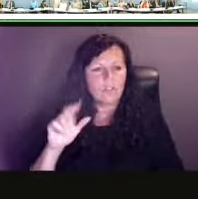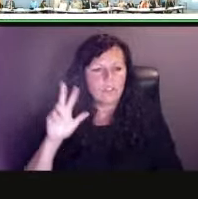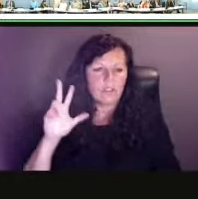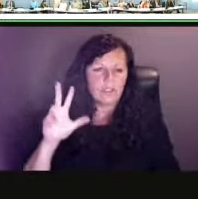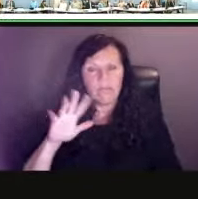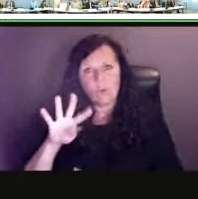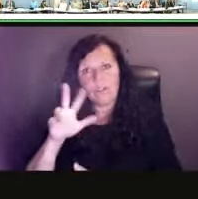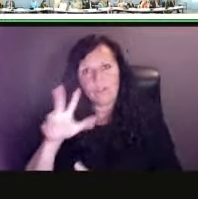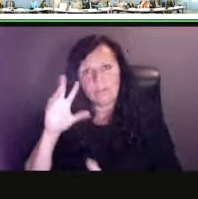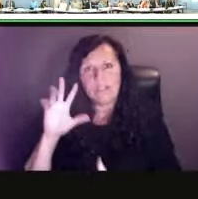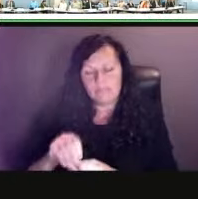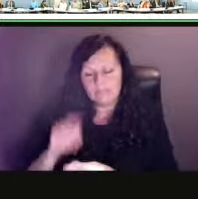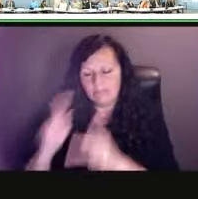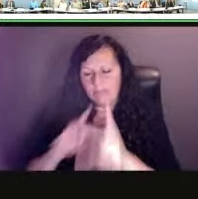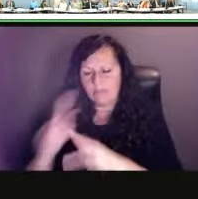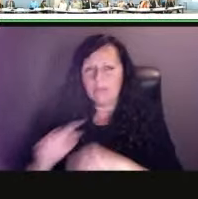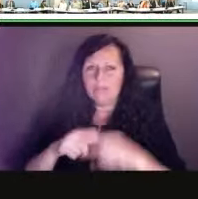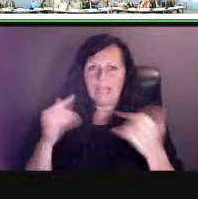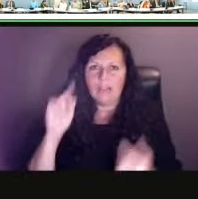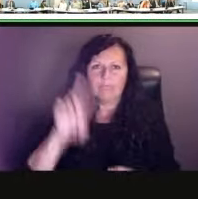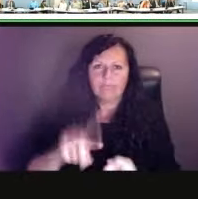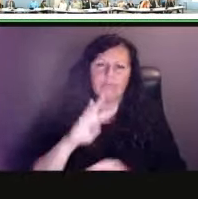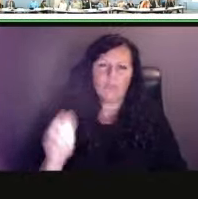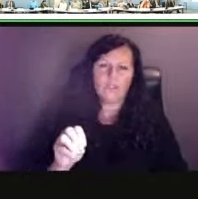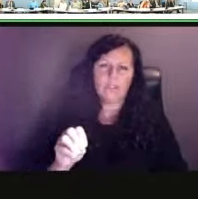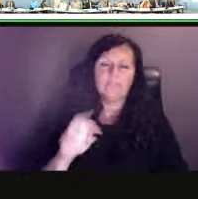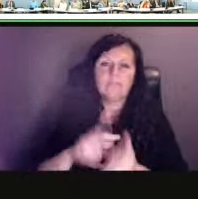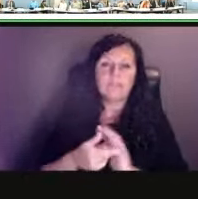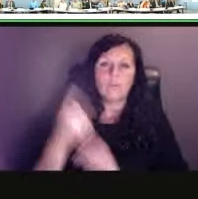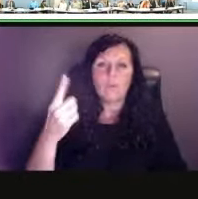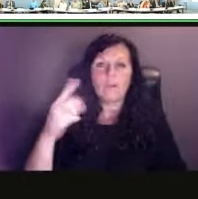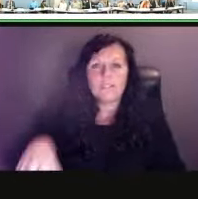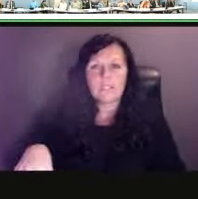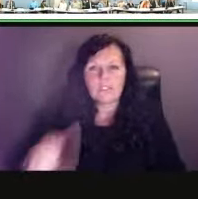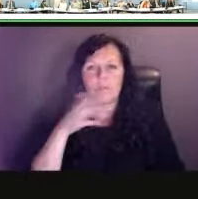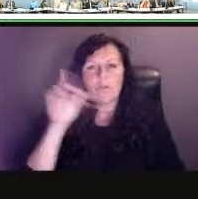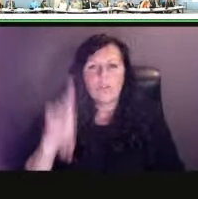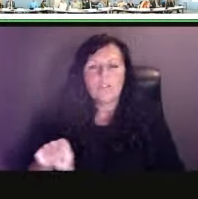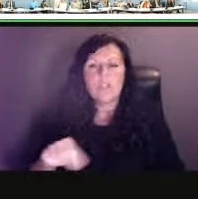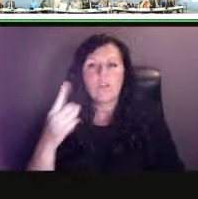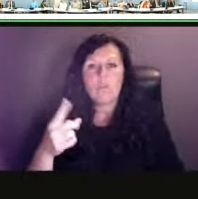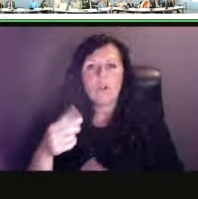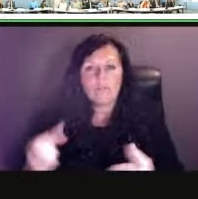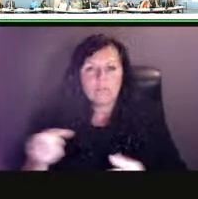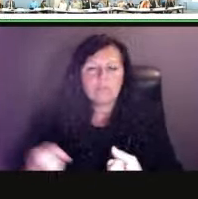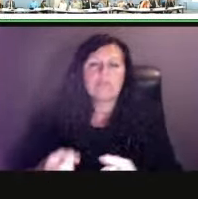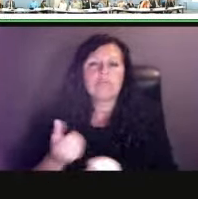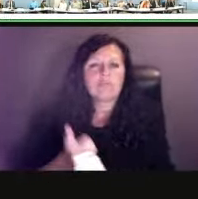40. So you're reducing one station, one engine on all the shifts.